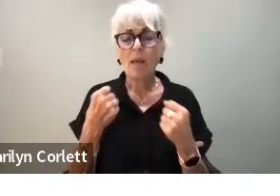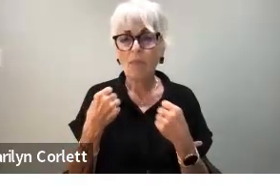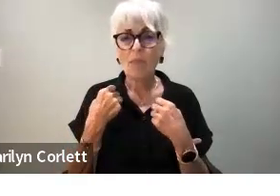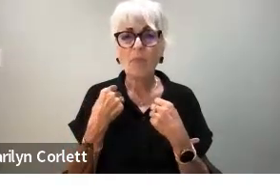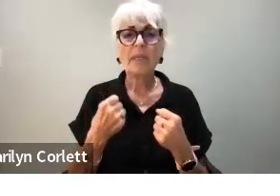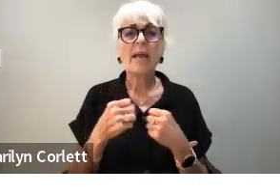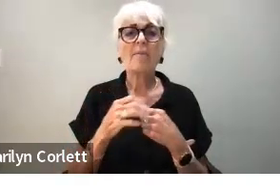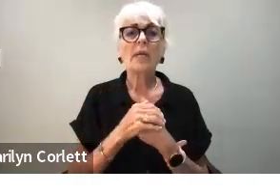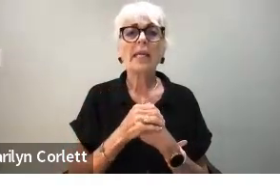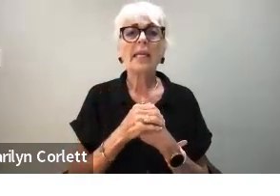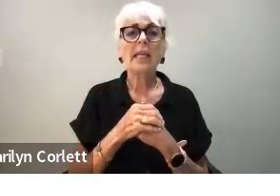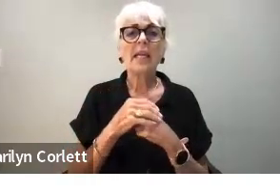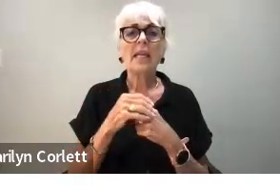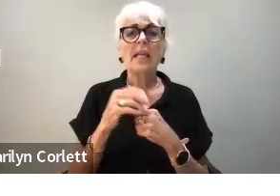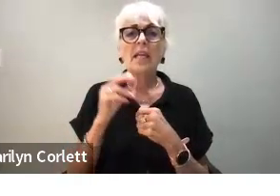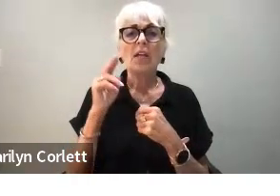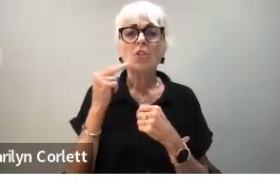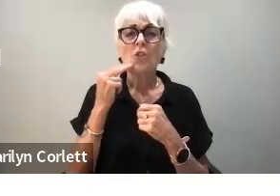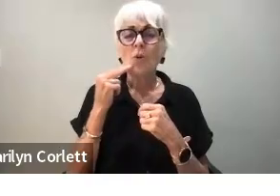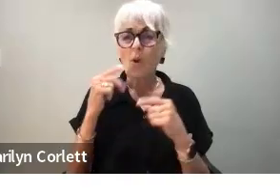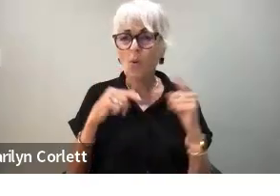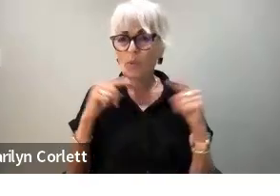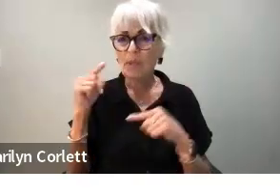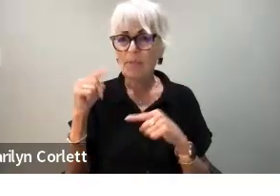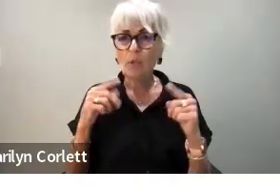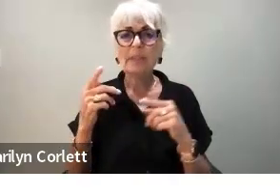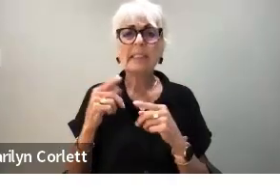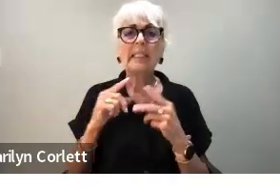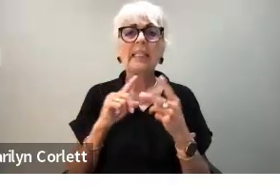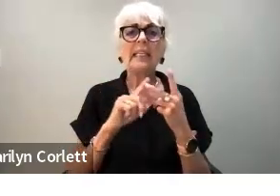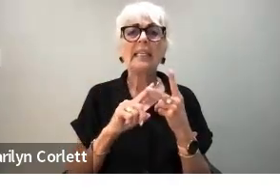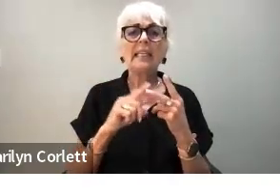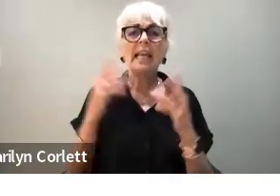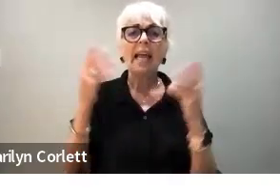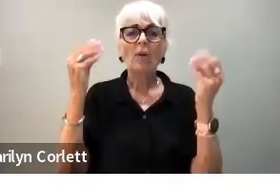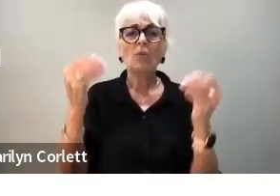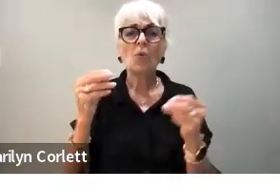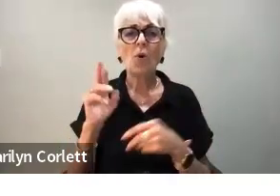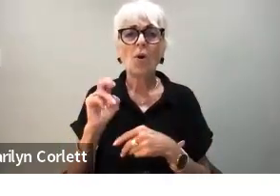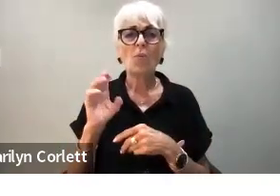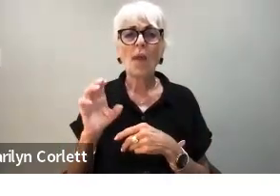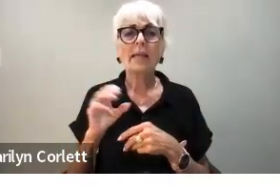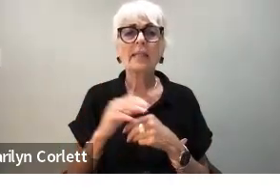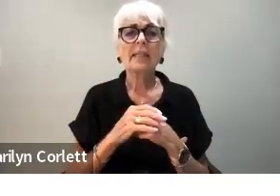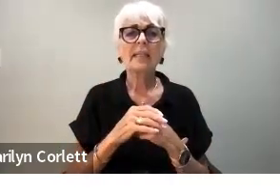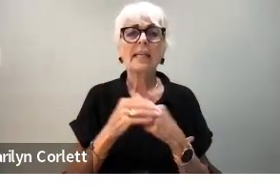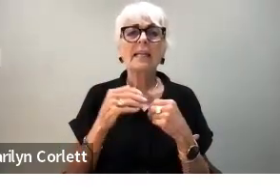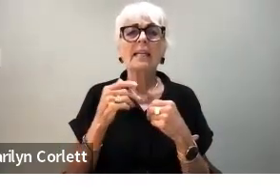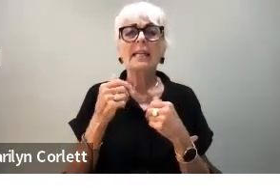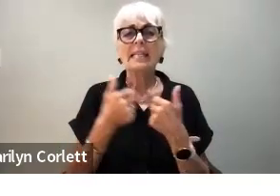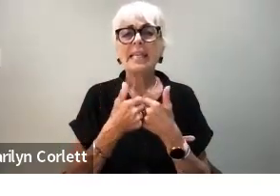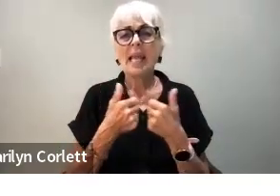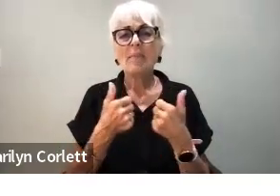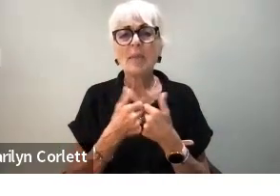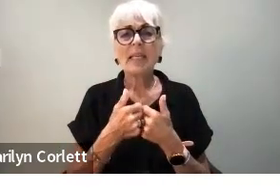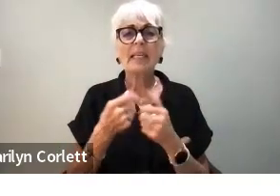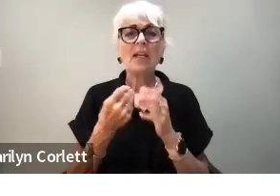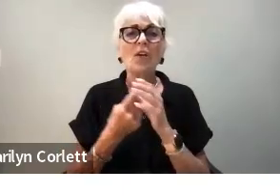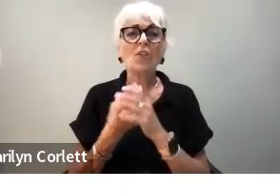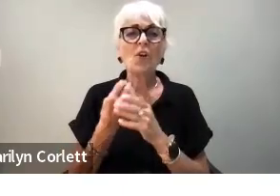outdoor recreation, gaming, gardening, environmental controls, hearing loss,